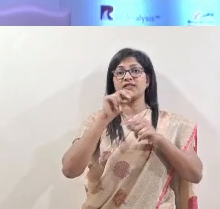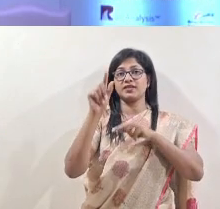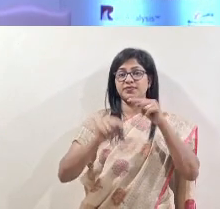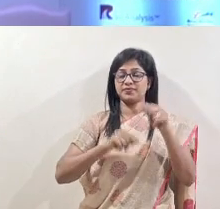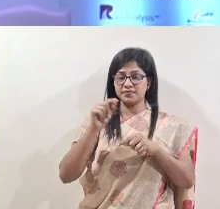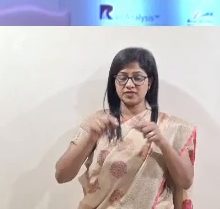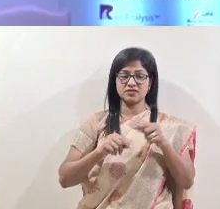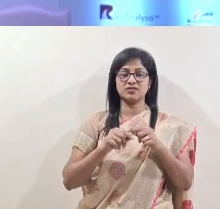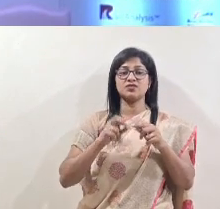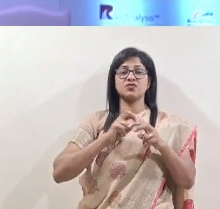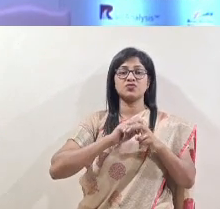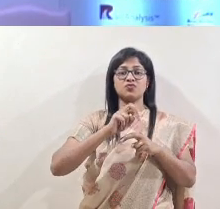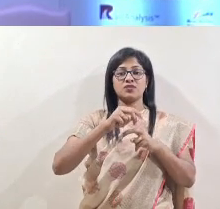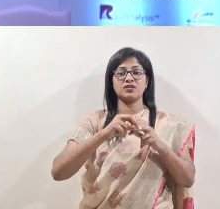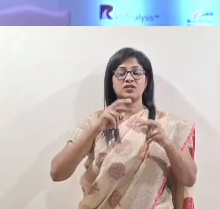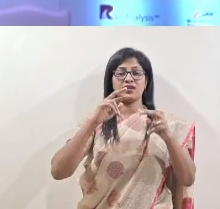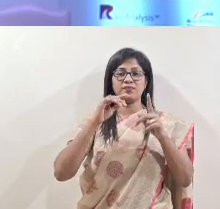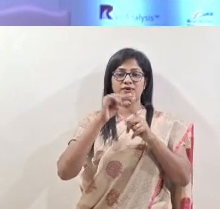road perpendicularly.